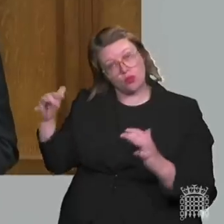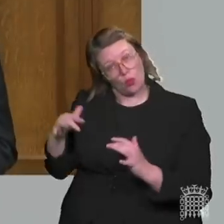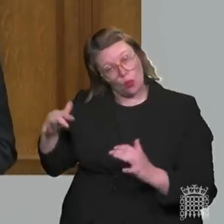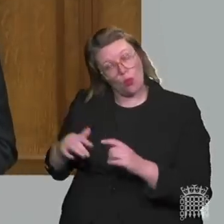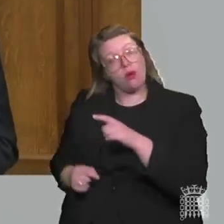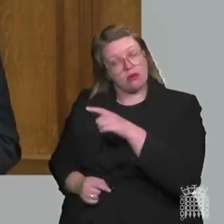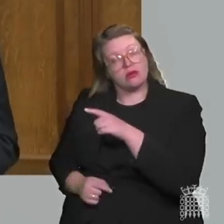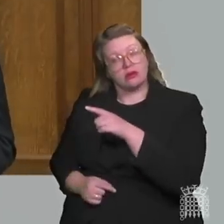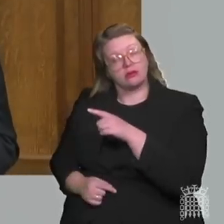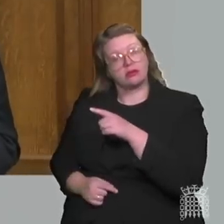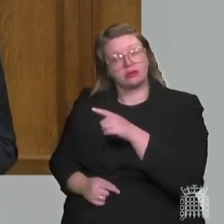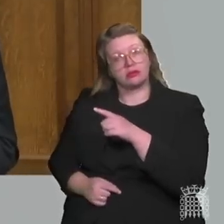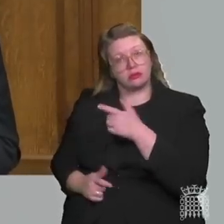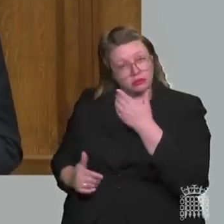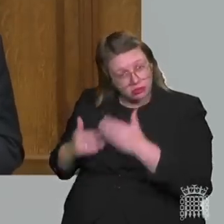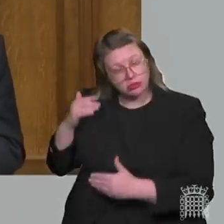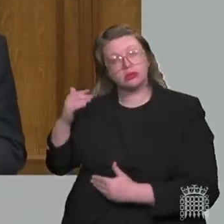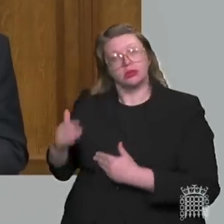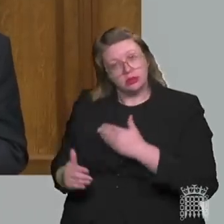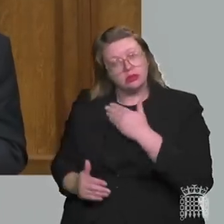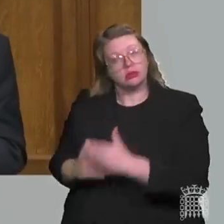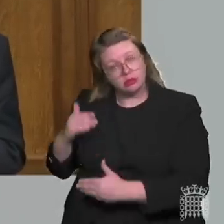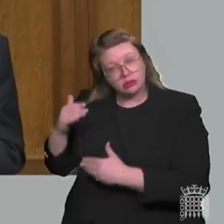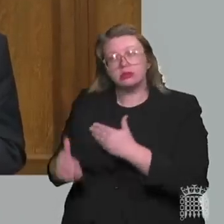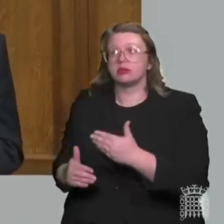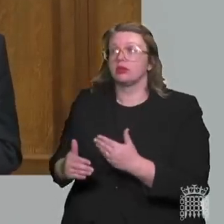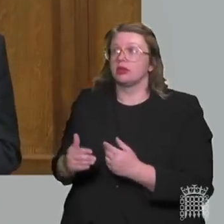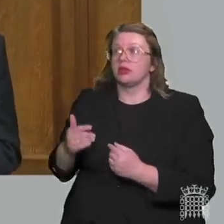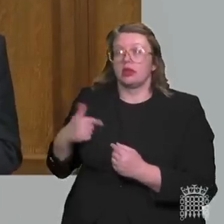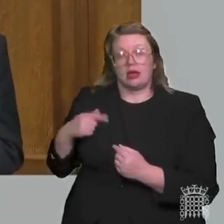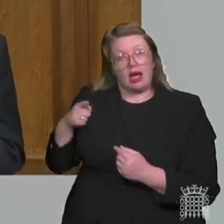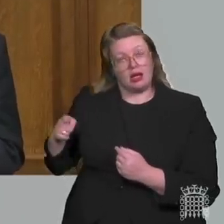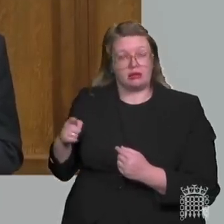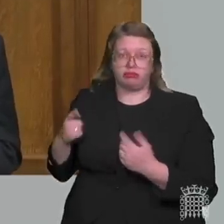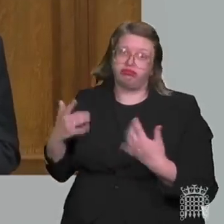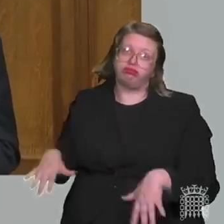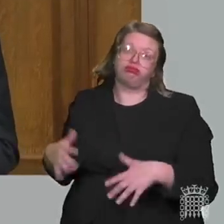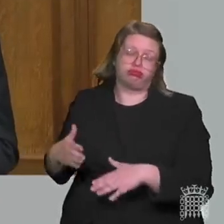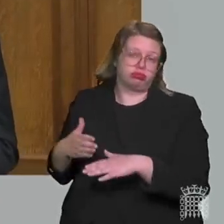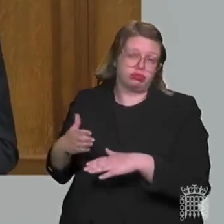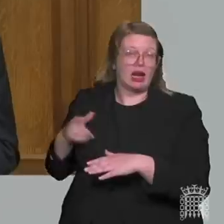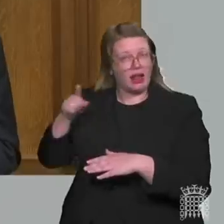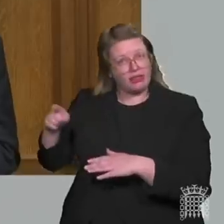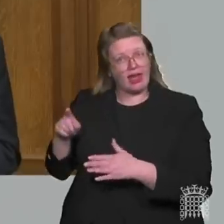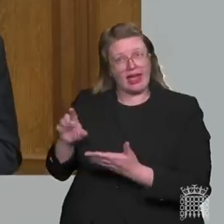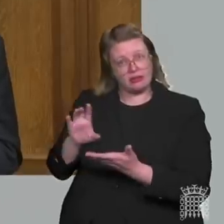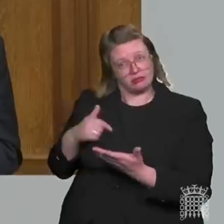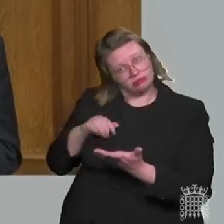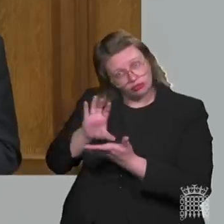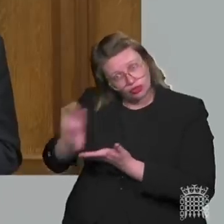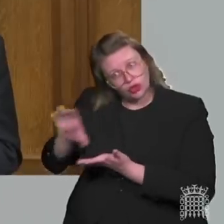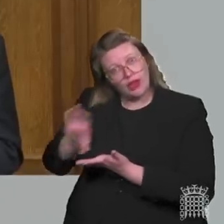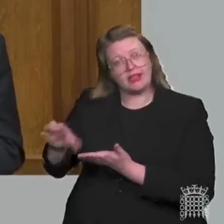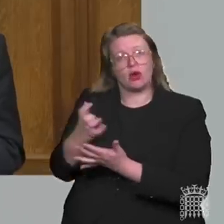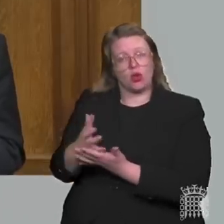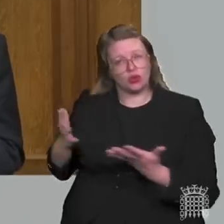Keir Starmer, has kept its services operating at 93% and is investing millions in Ukraine's